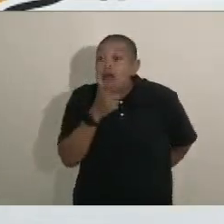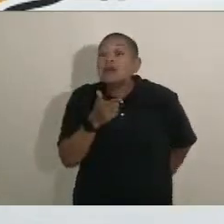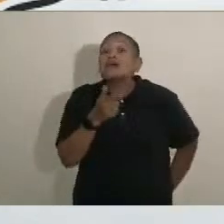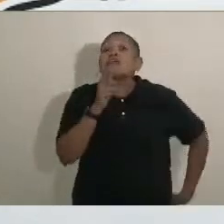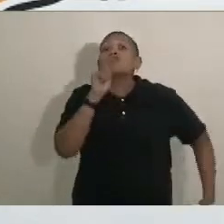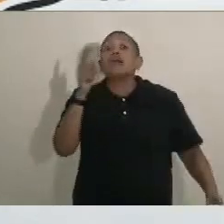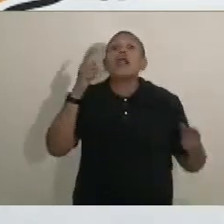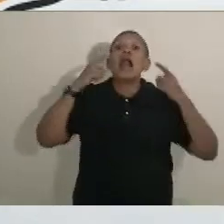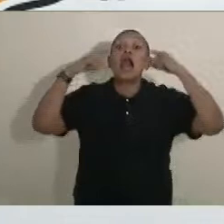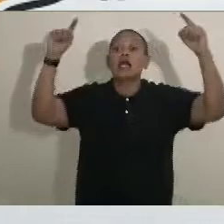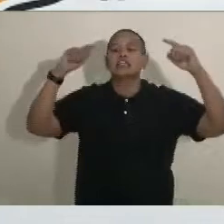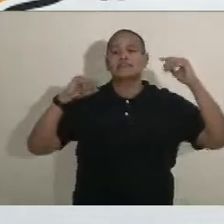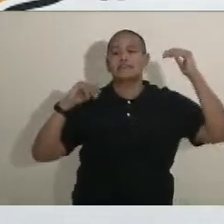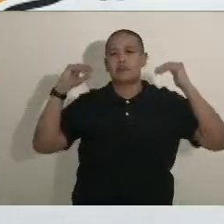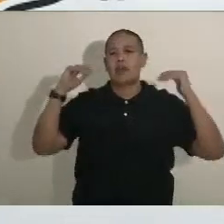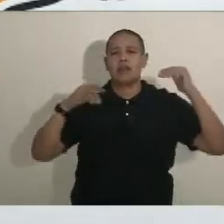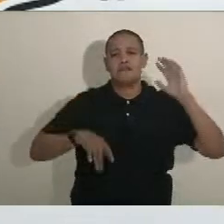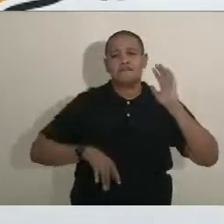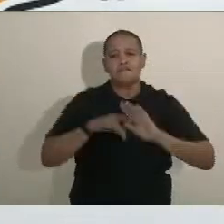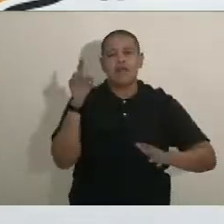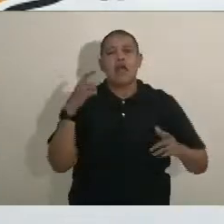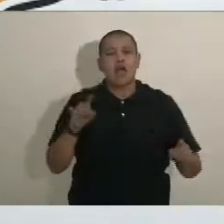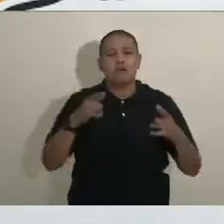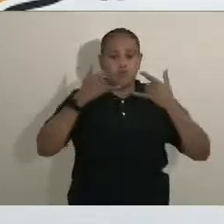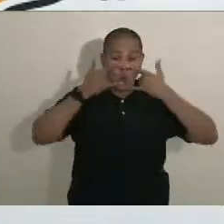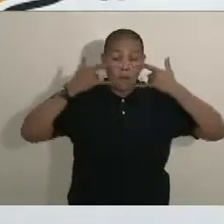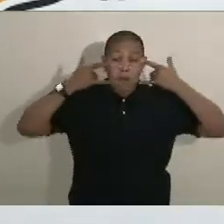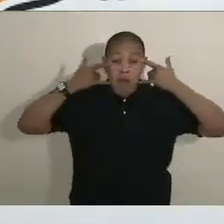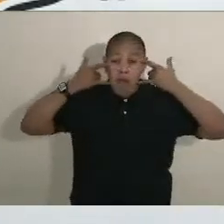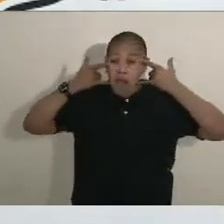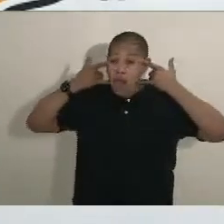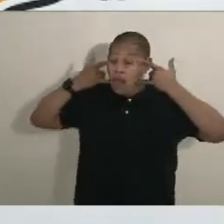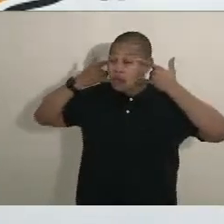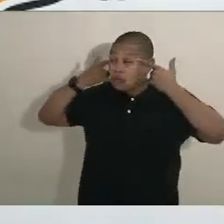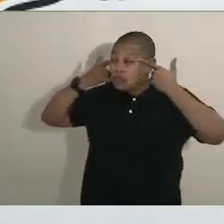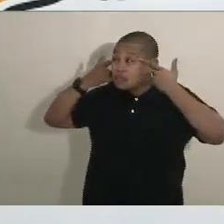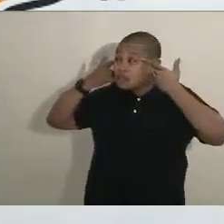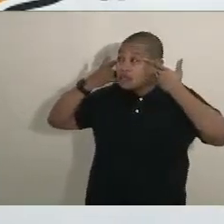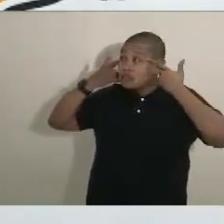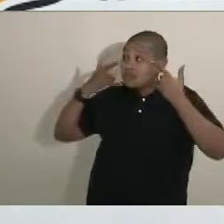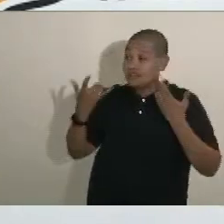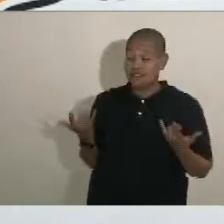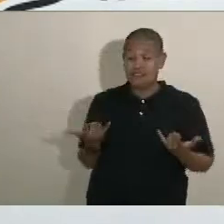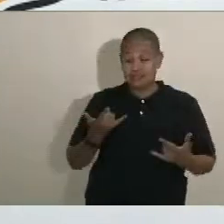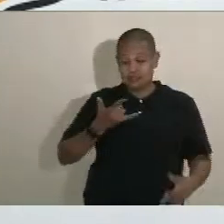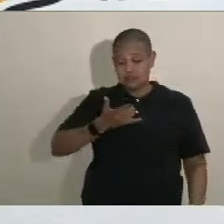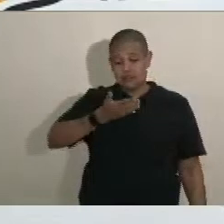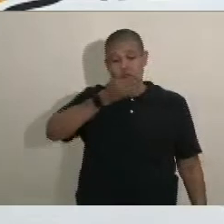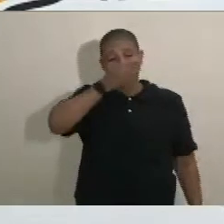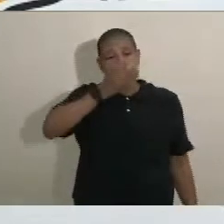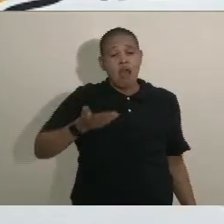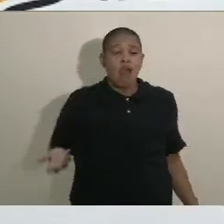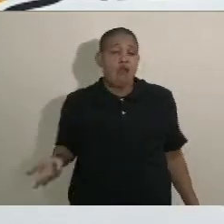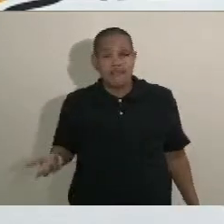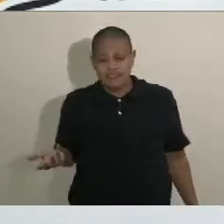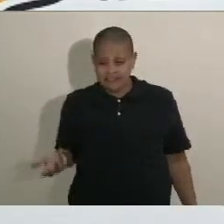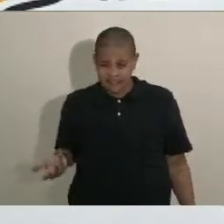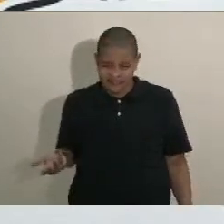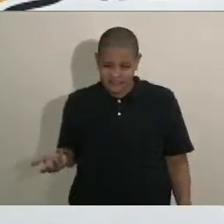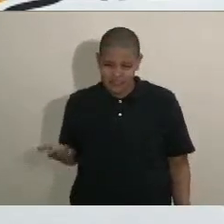to achieve that balance. So the mask mandate, firstly, is not